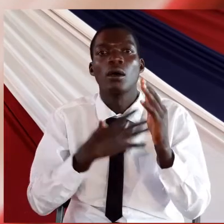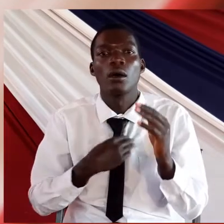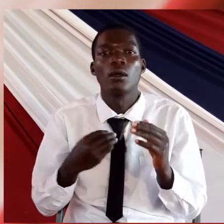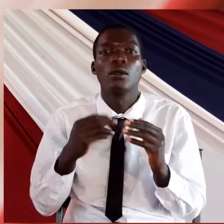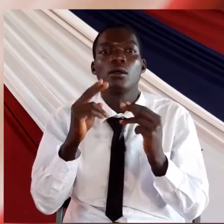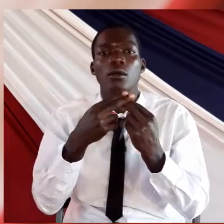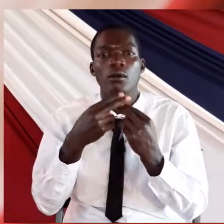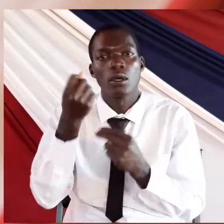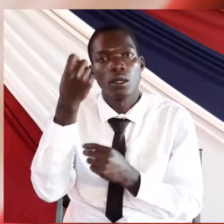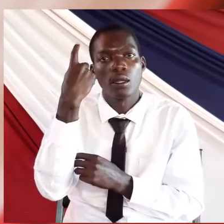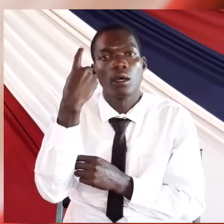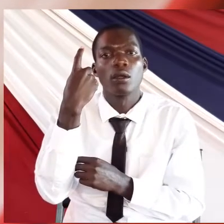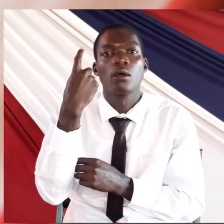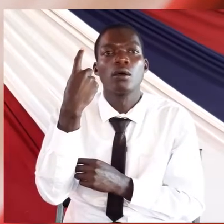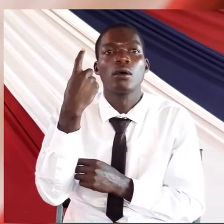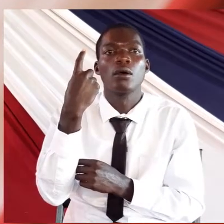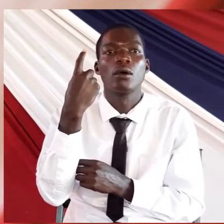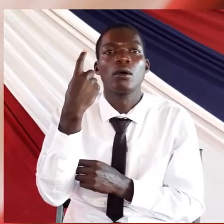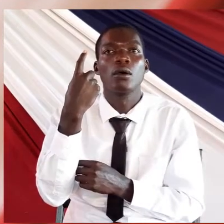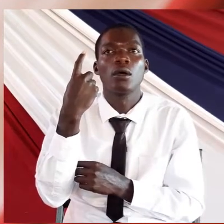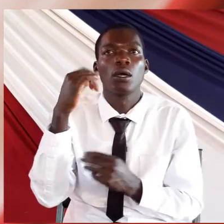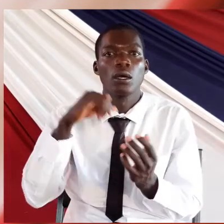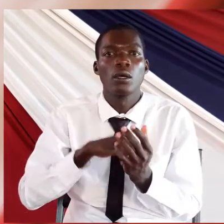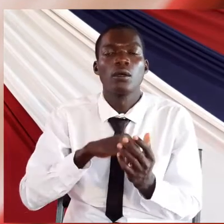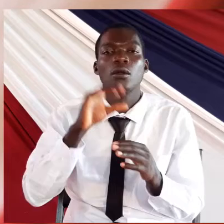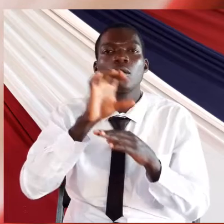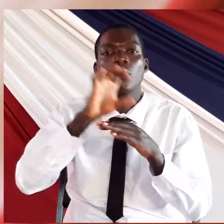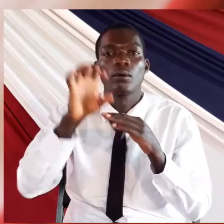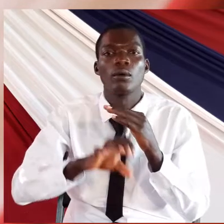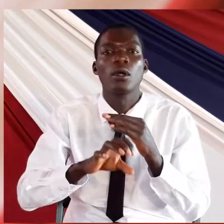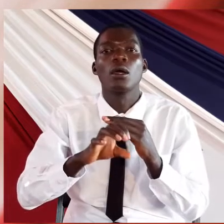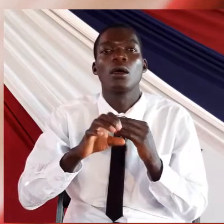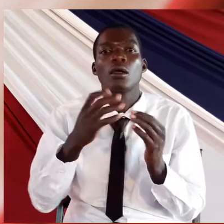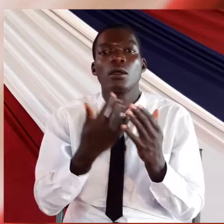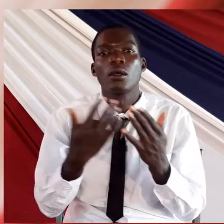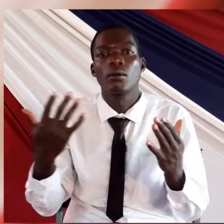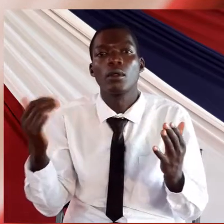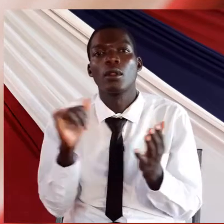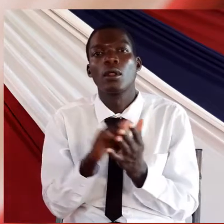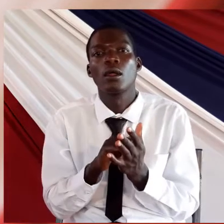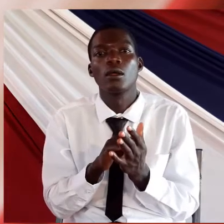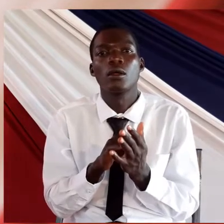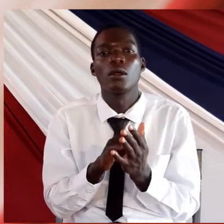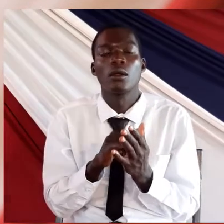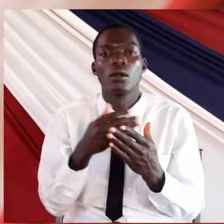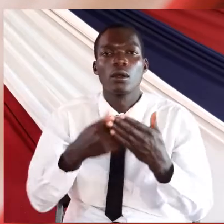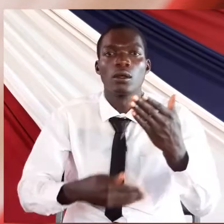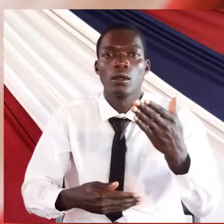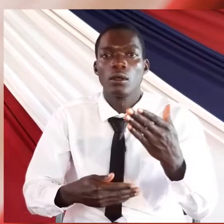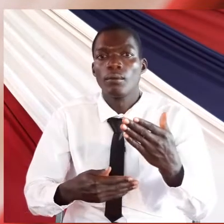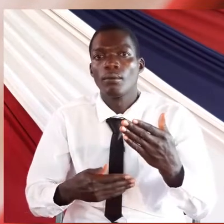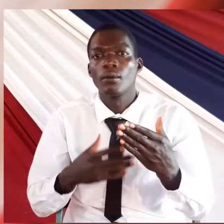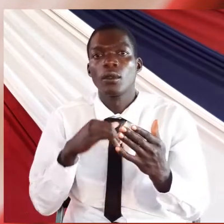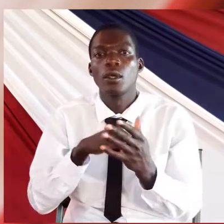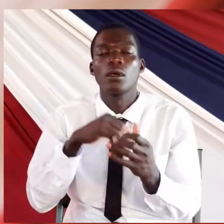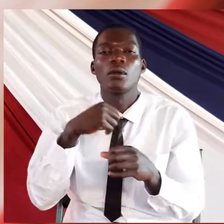of understanding, it had to communicate something that could be consumable yes. to the listener. Mm-hmm. And so it